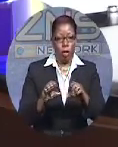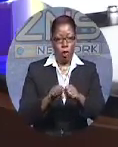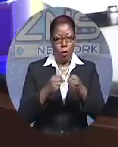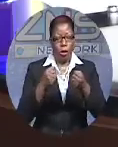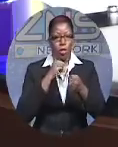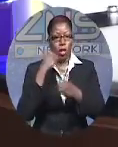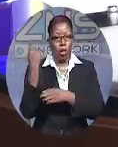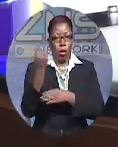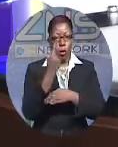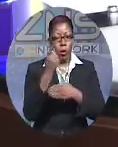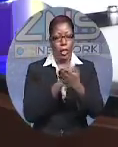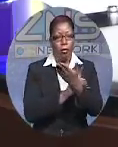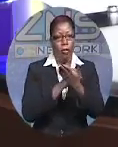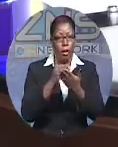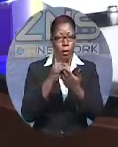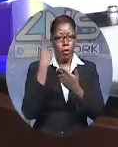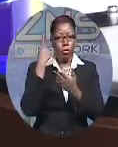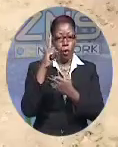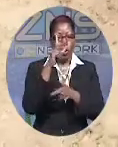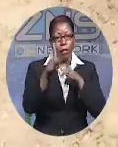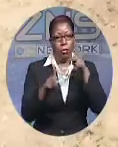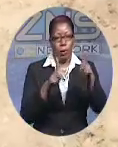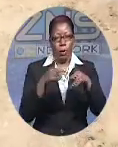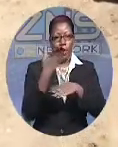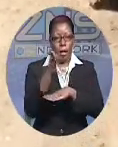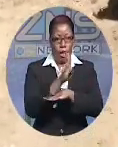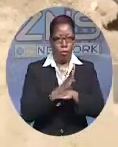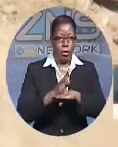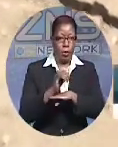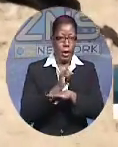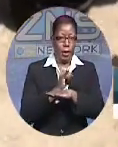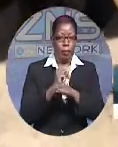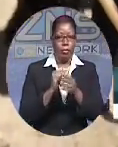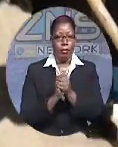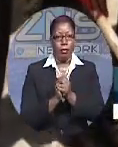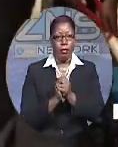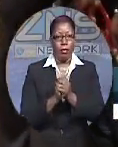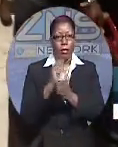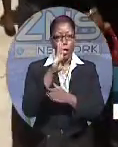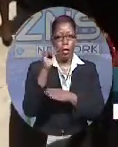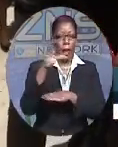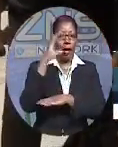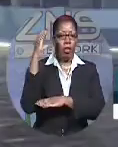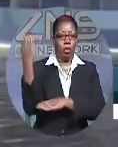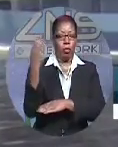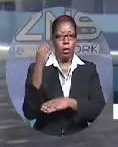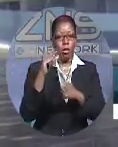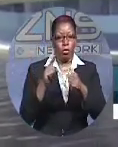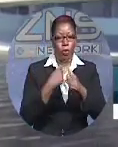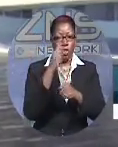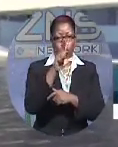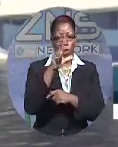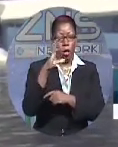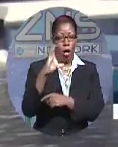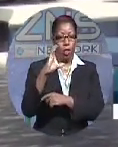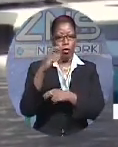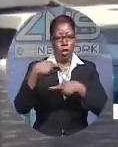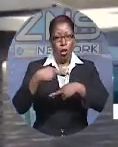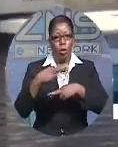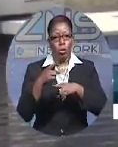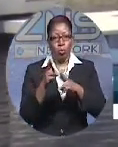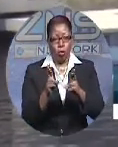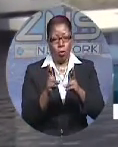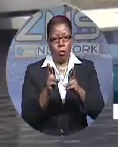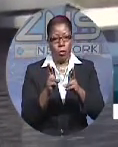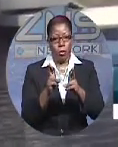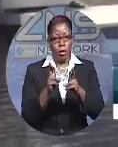development unveiled for the people of Bimini. By Christmas, the first 300 rooms of the luxury Marina Hotel